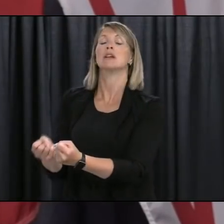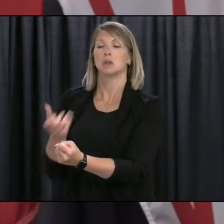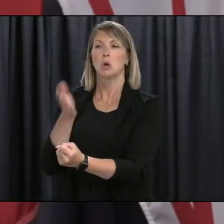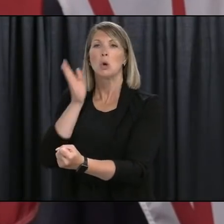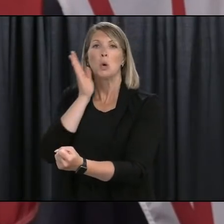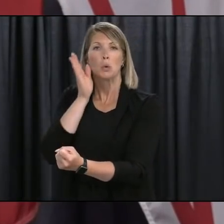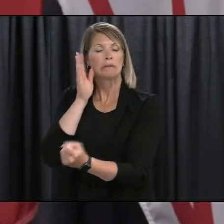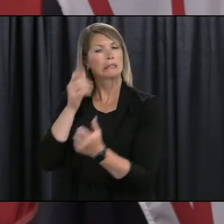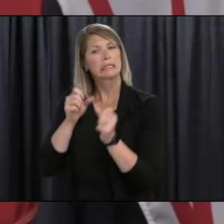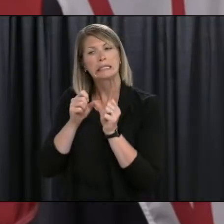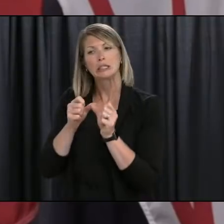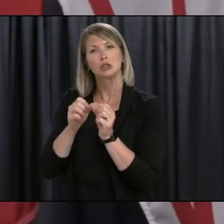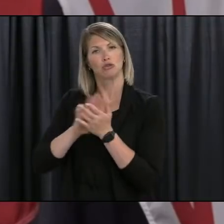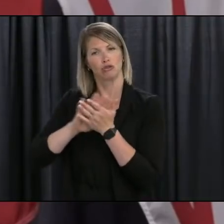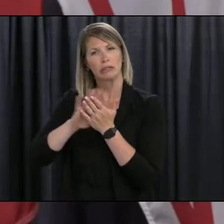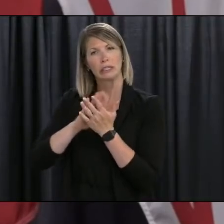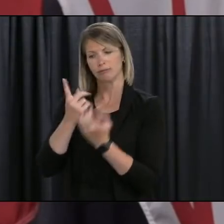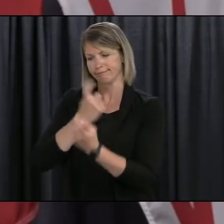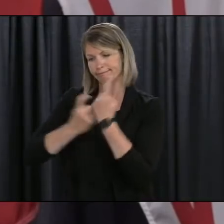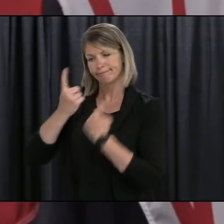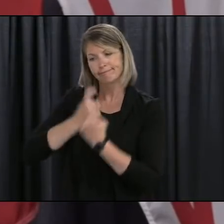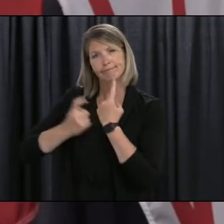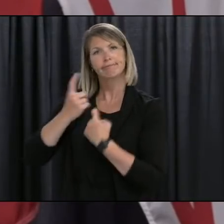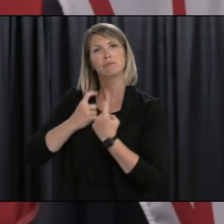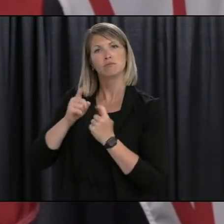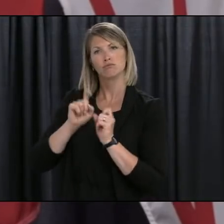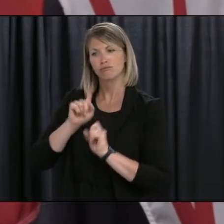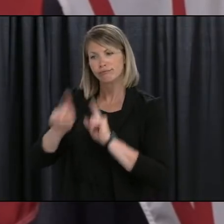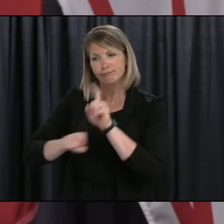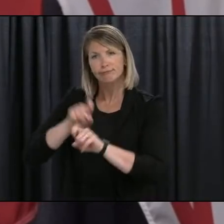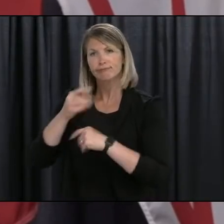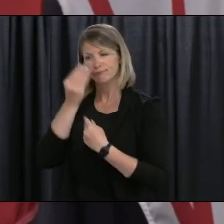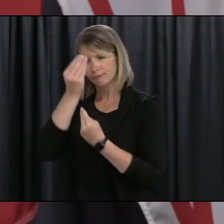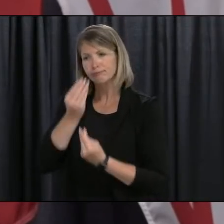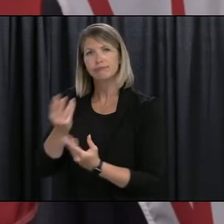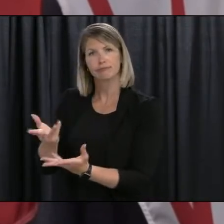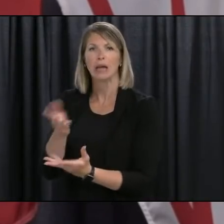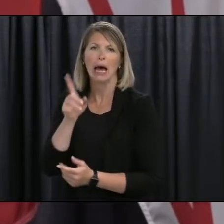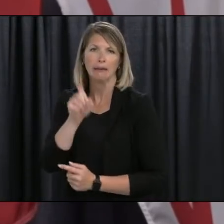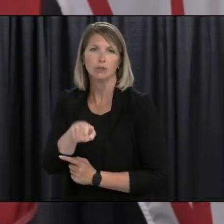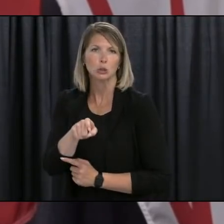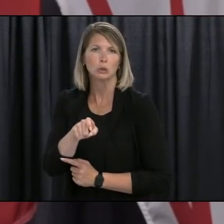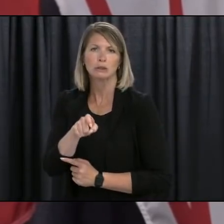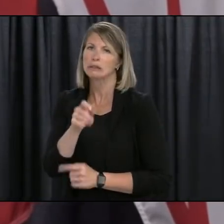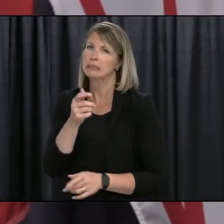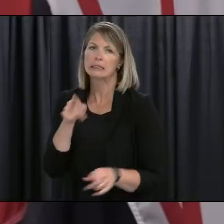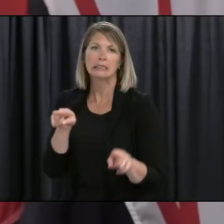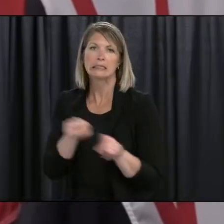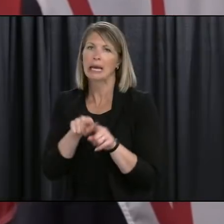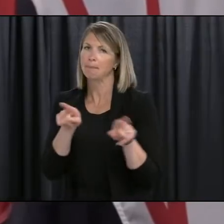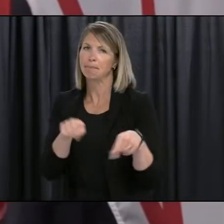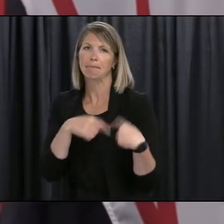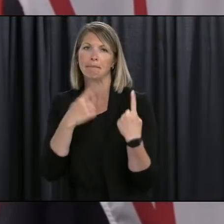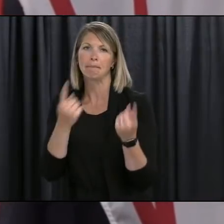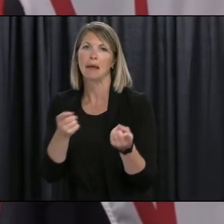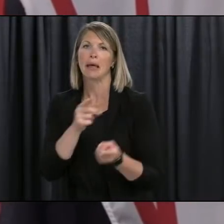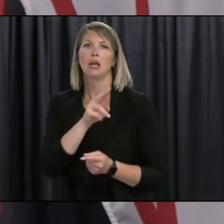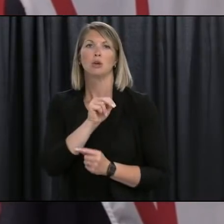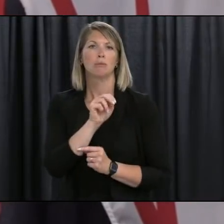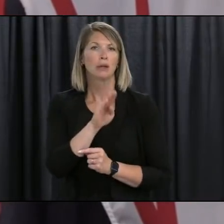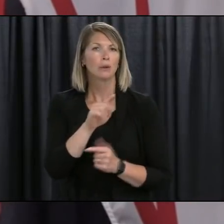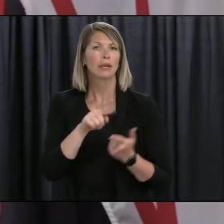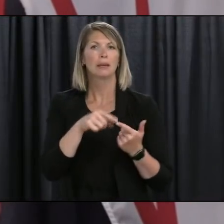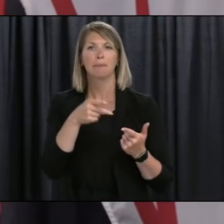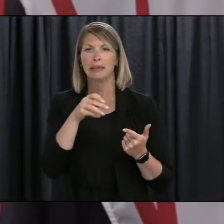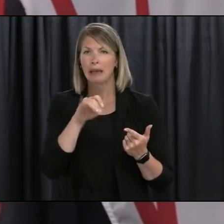So we'll still gather information that's required, and this will still be the case in places like New Brunswick and PEI and Nova Scotia